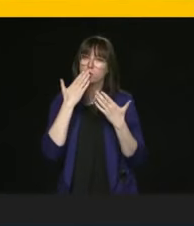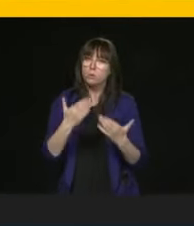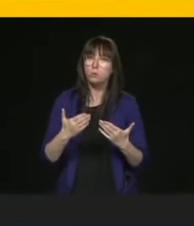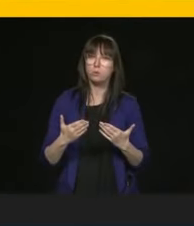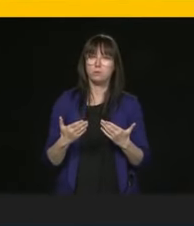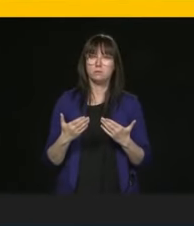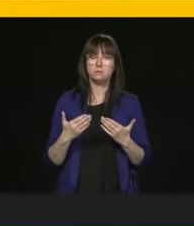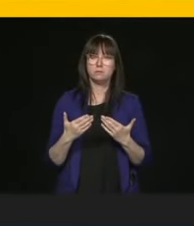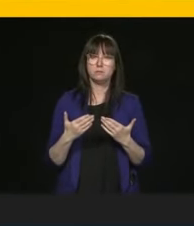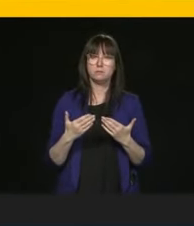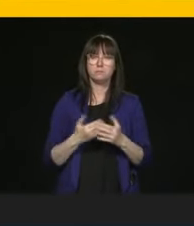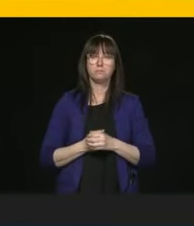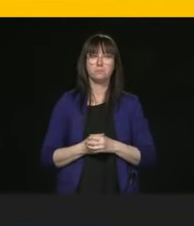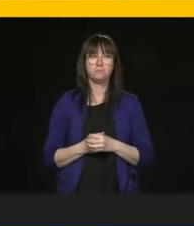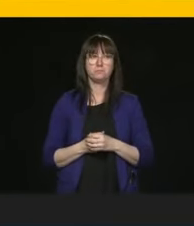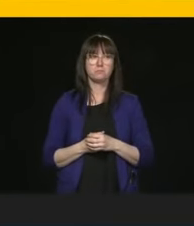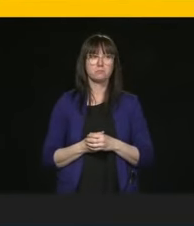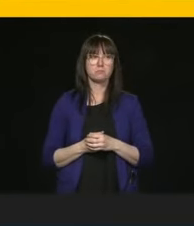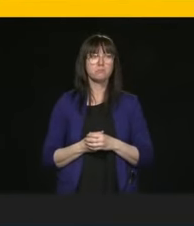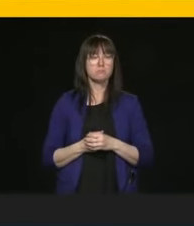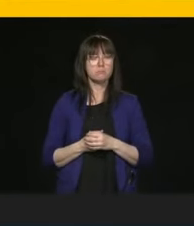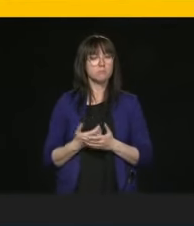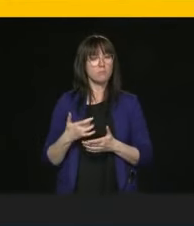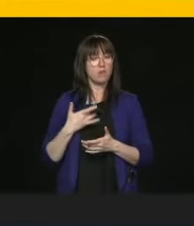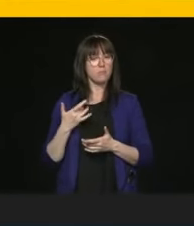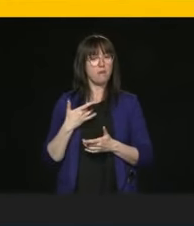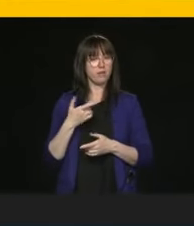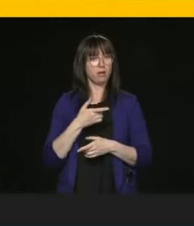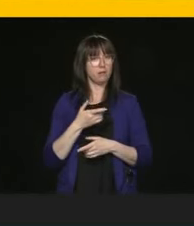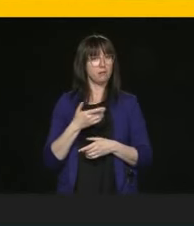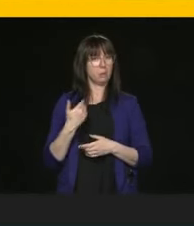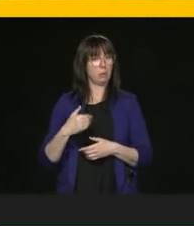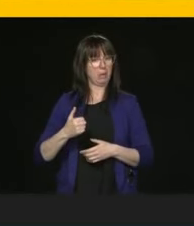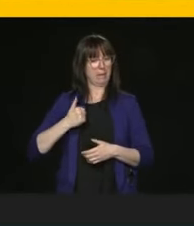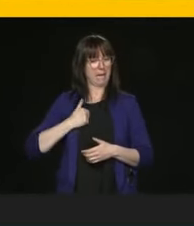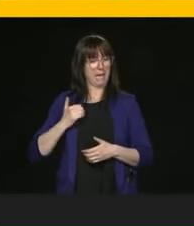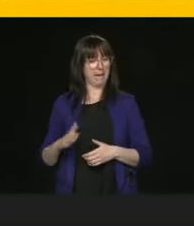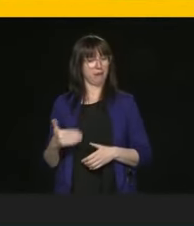I think we can be very proud to be Canadian right now.